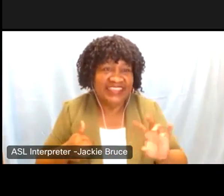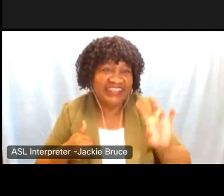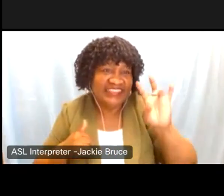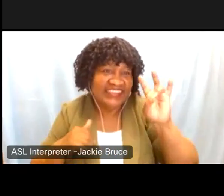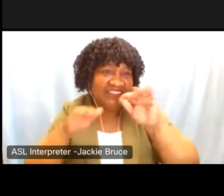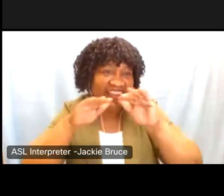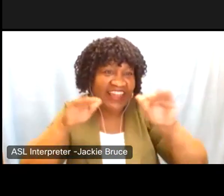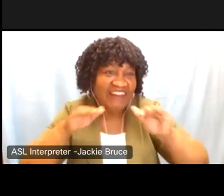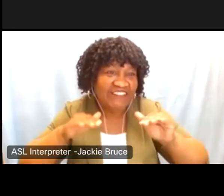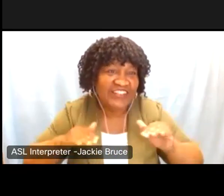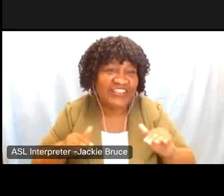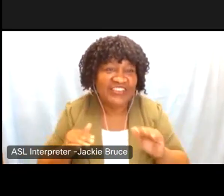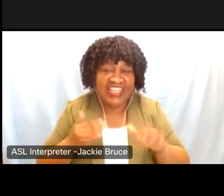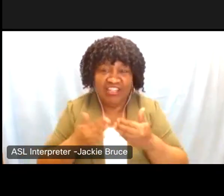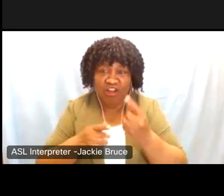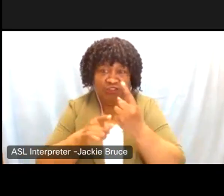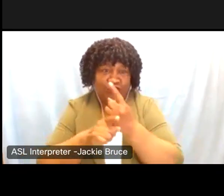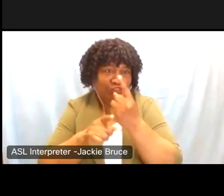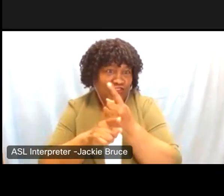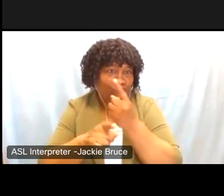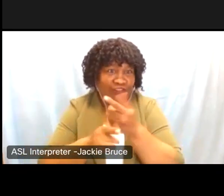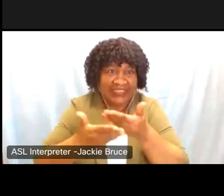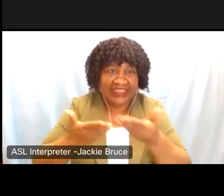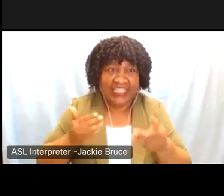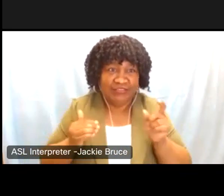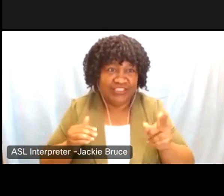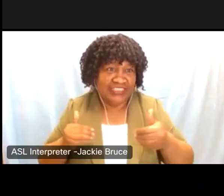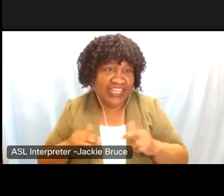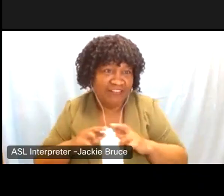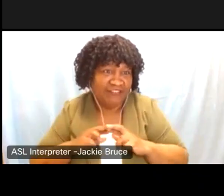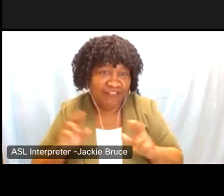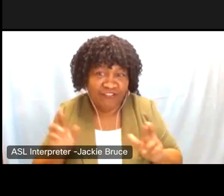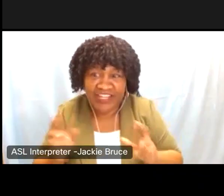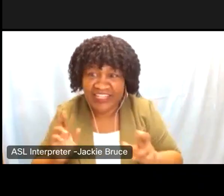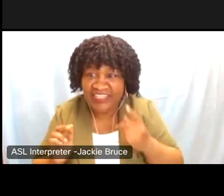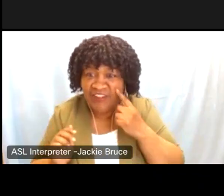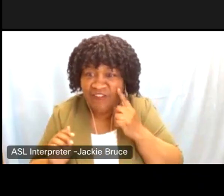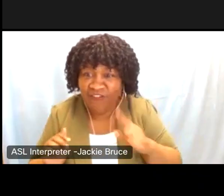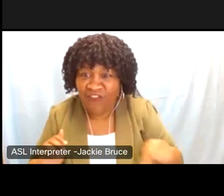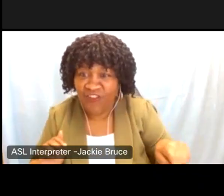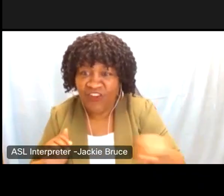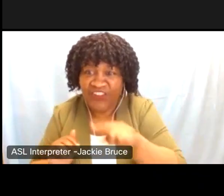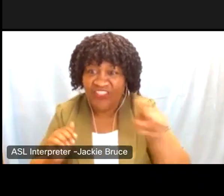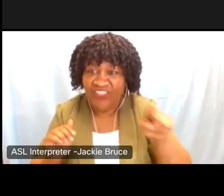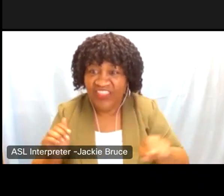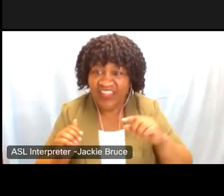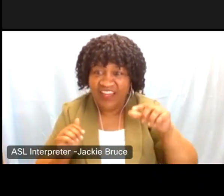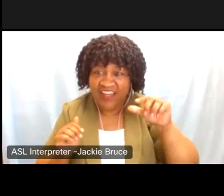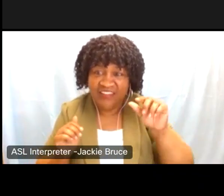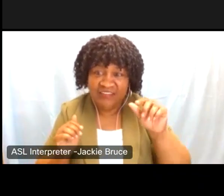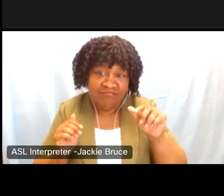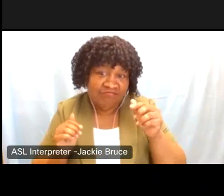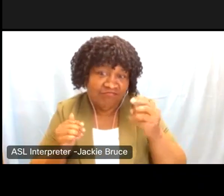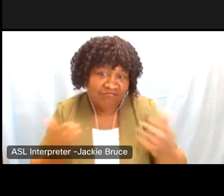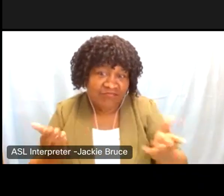7 levels and all of the correct quote unquote things that we should have at the altar, they went away. And when